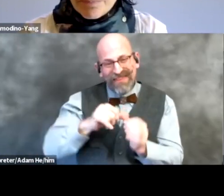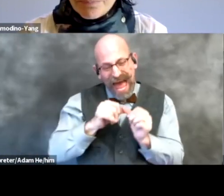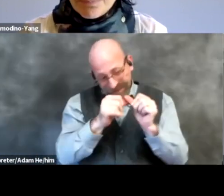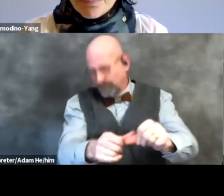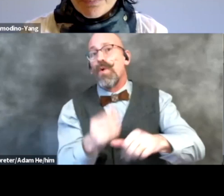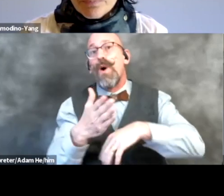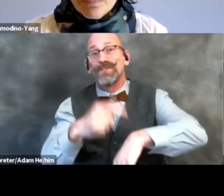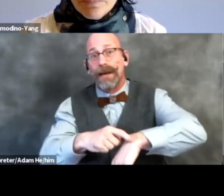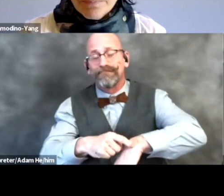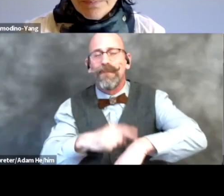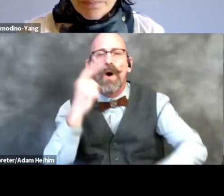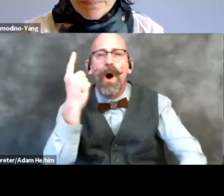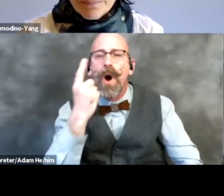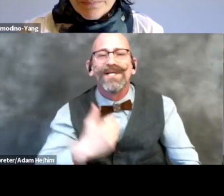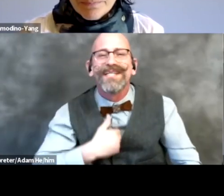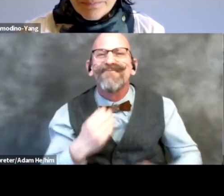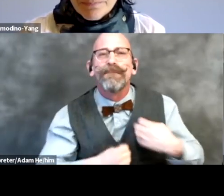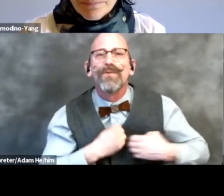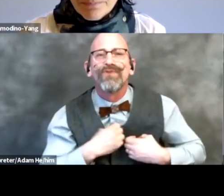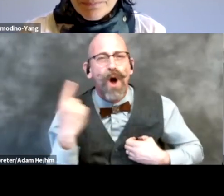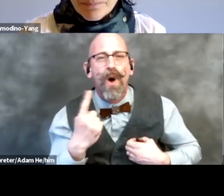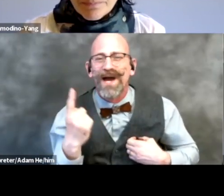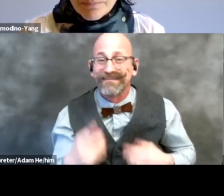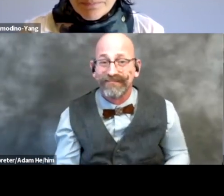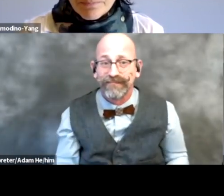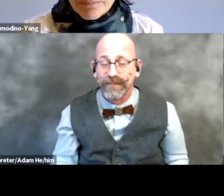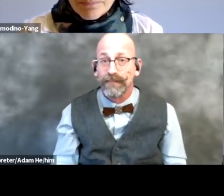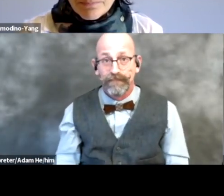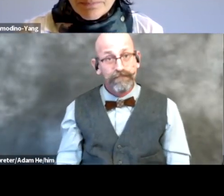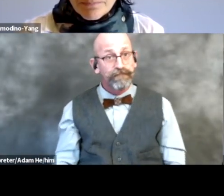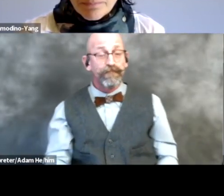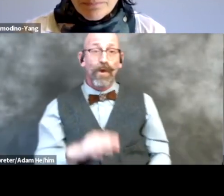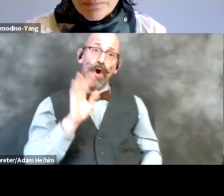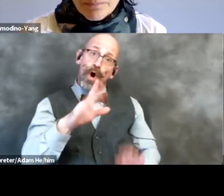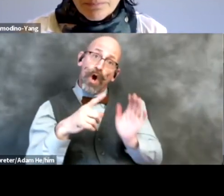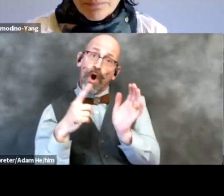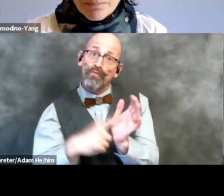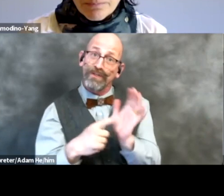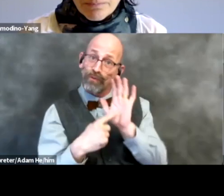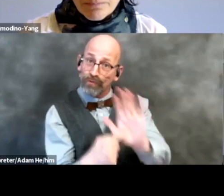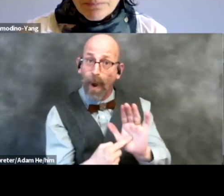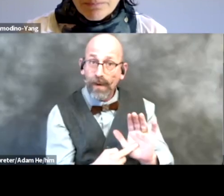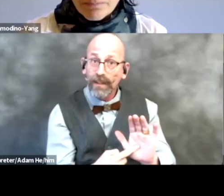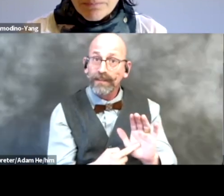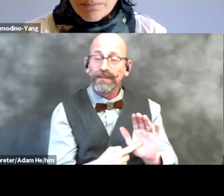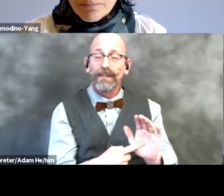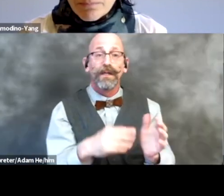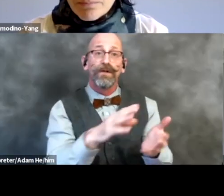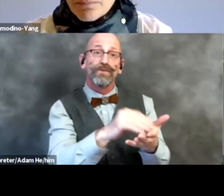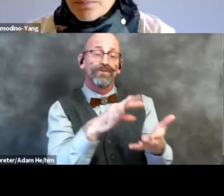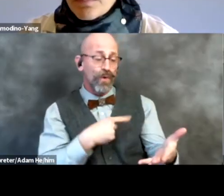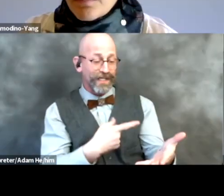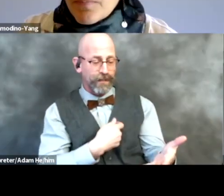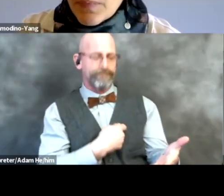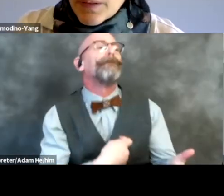So I would draw upon any of these. Her research shows that engaging students on an emotional level makes for more